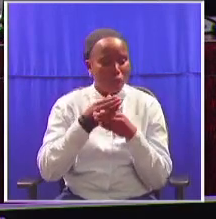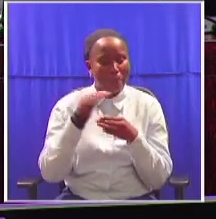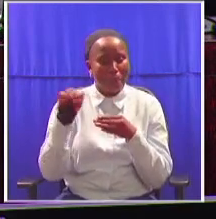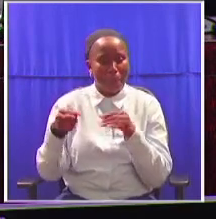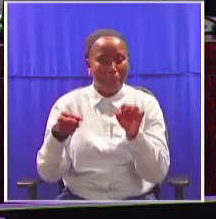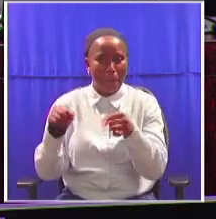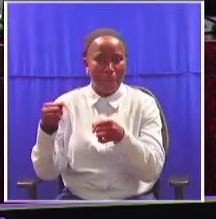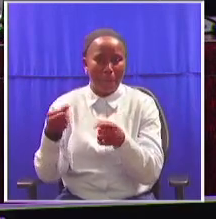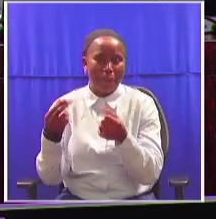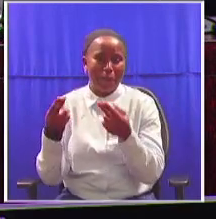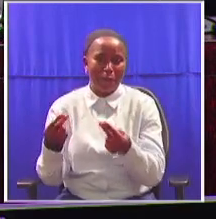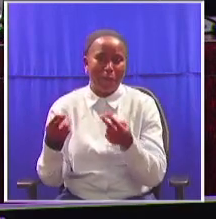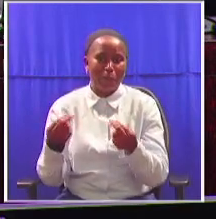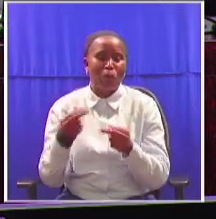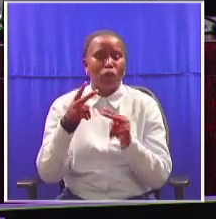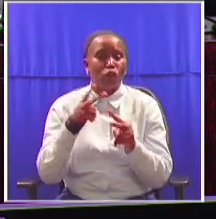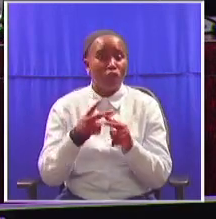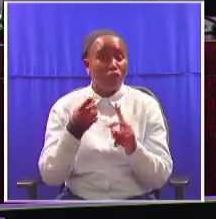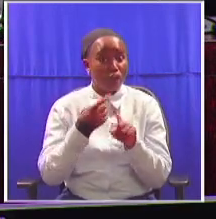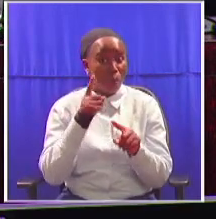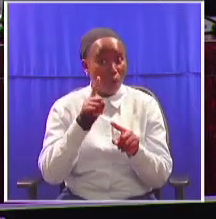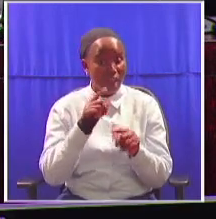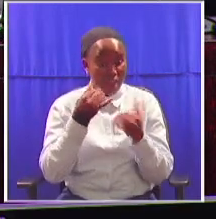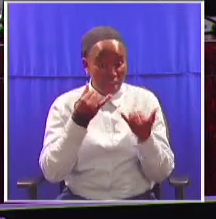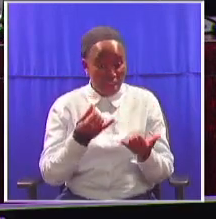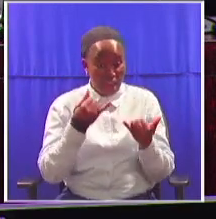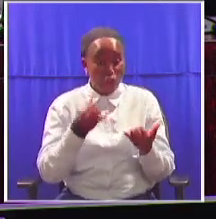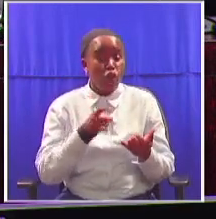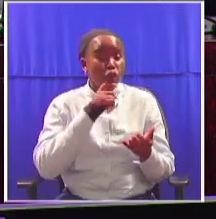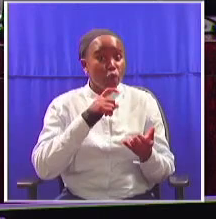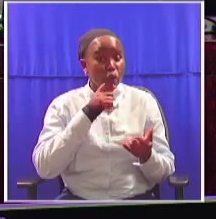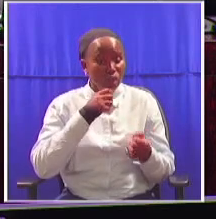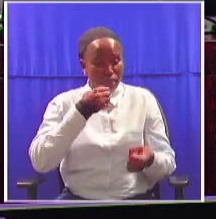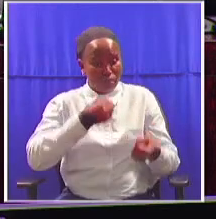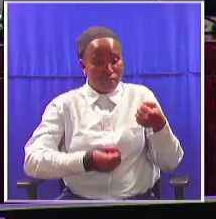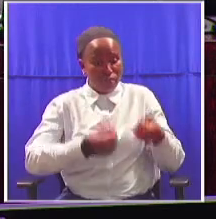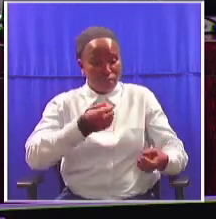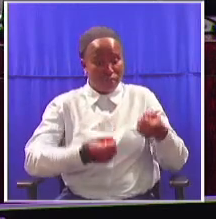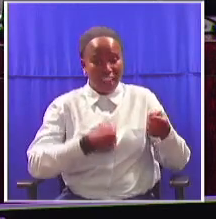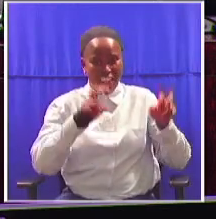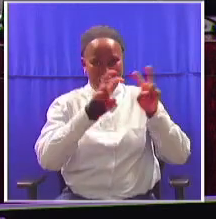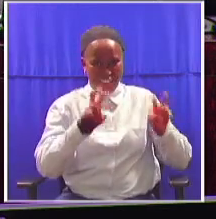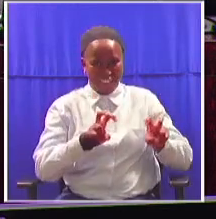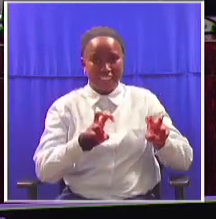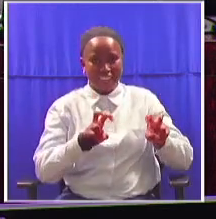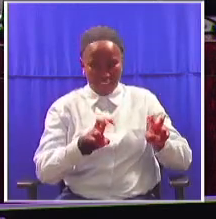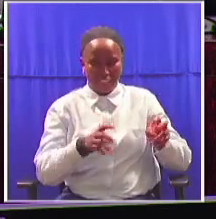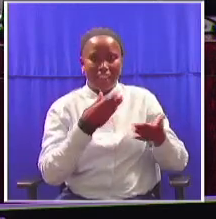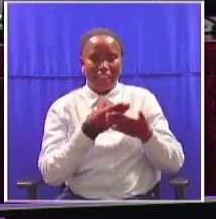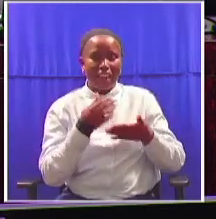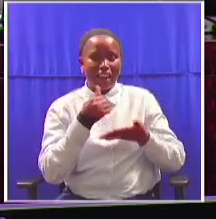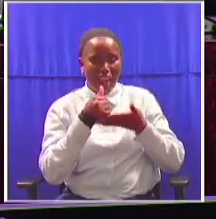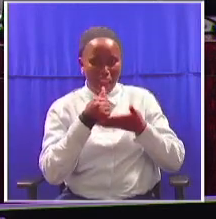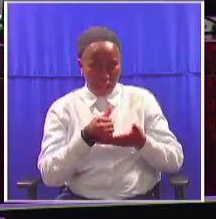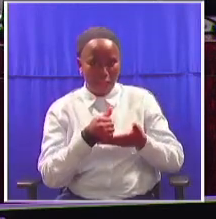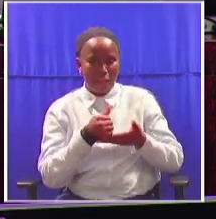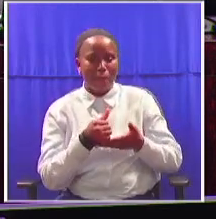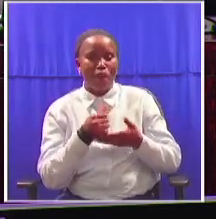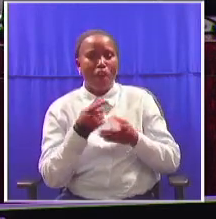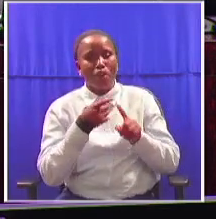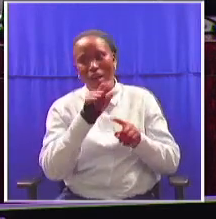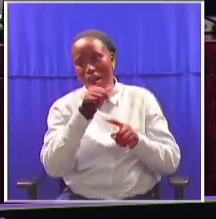from electric vehicles to solar installation to the hydrogen economy and many